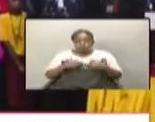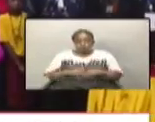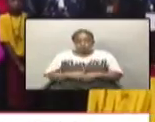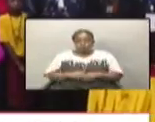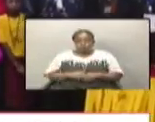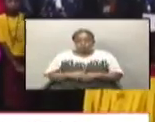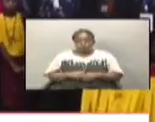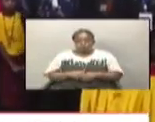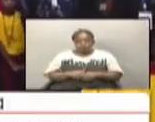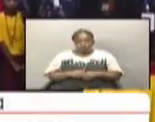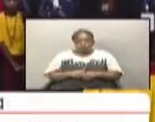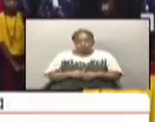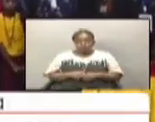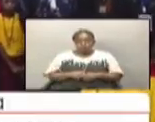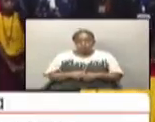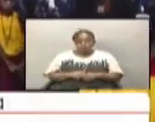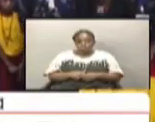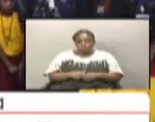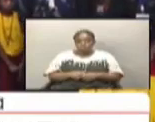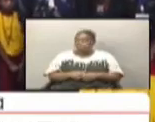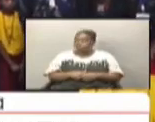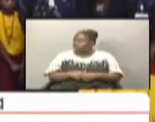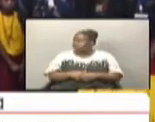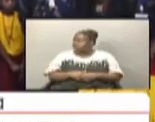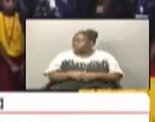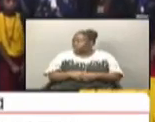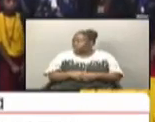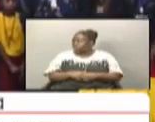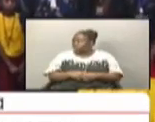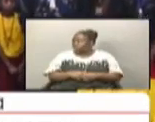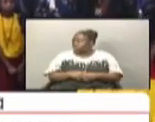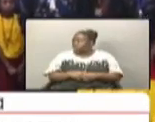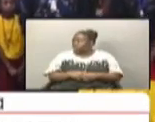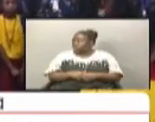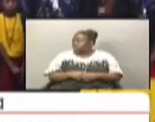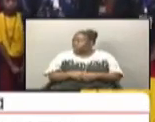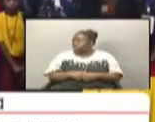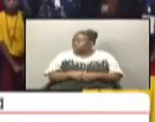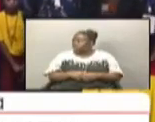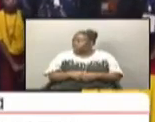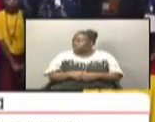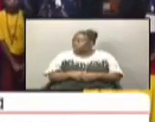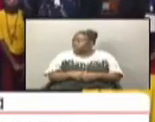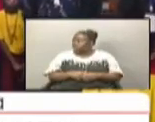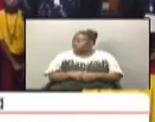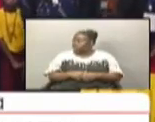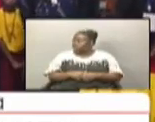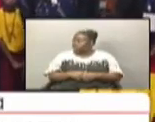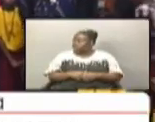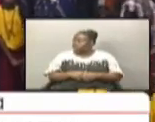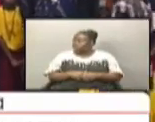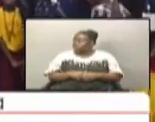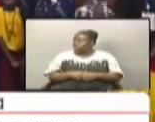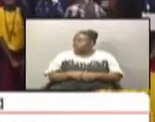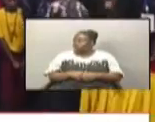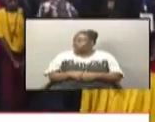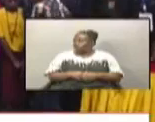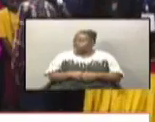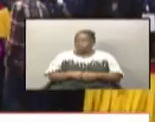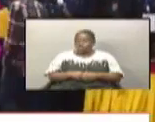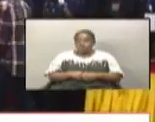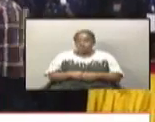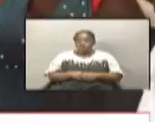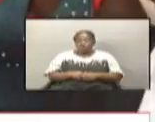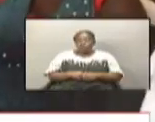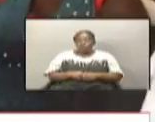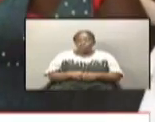out the entire country because His Excellency the President of the Republic of Uganda is so committed towards